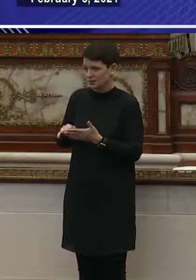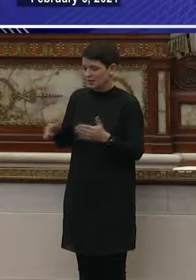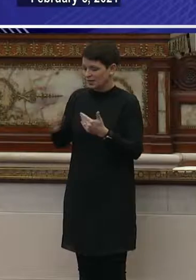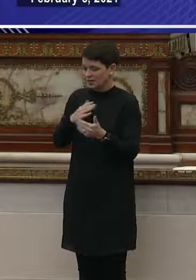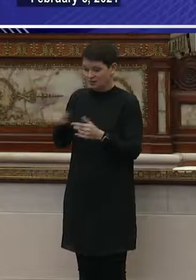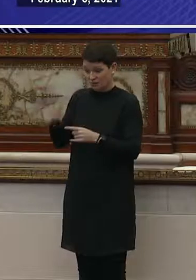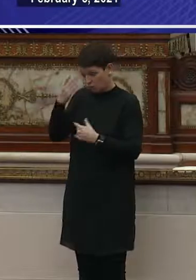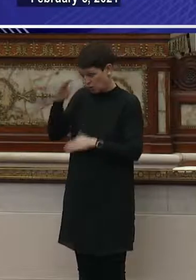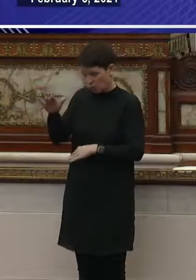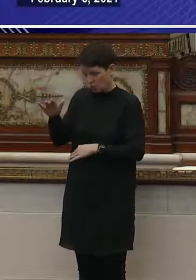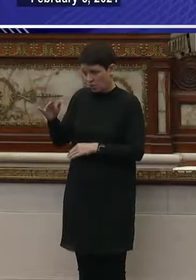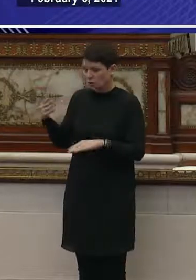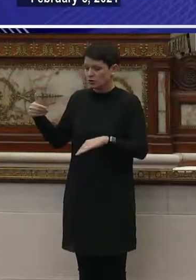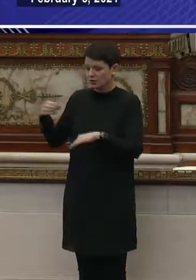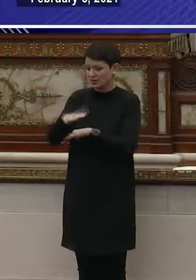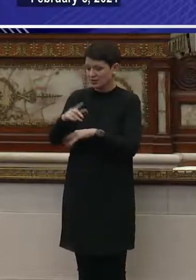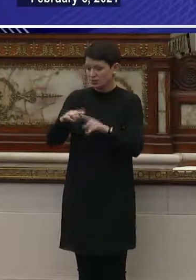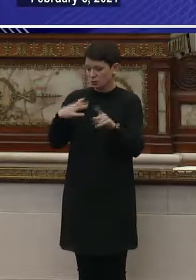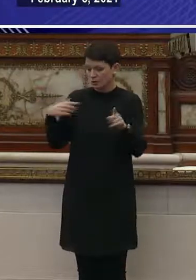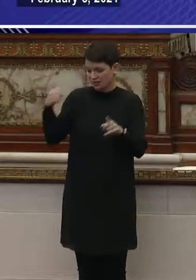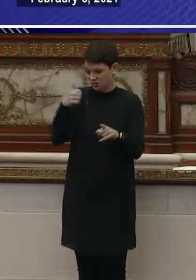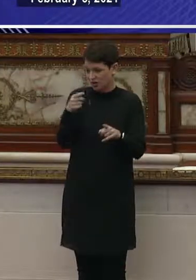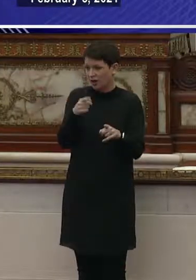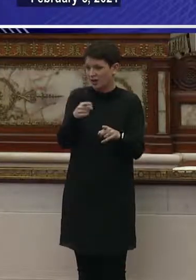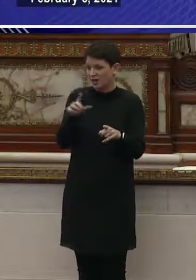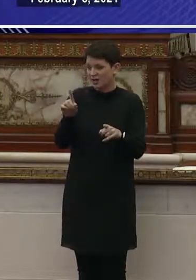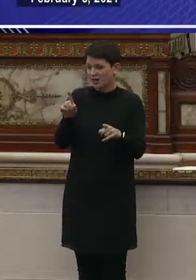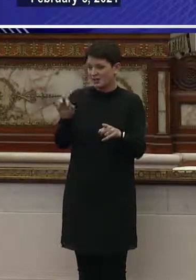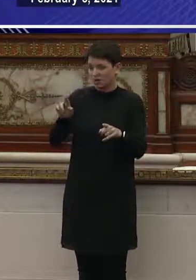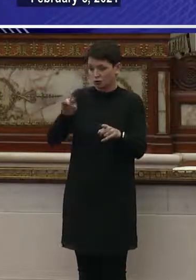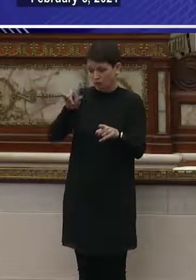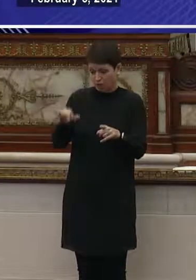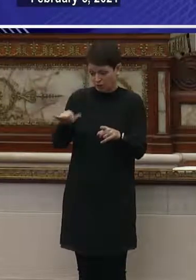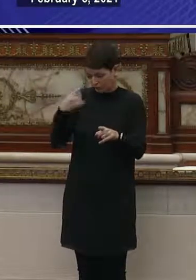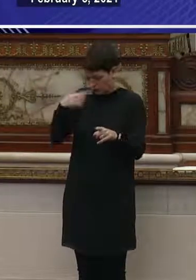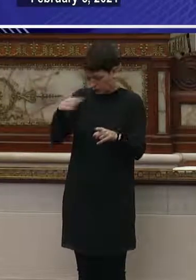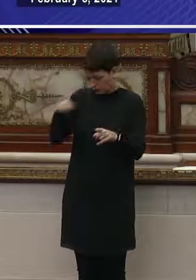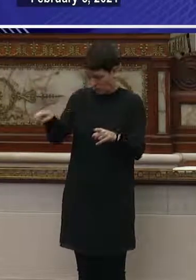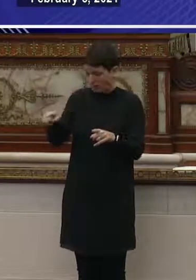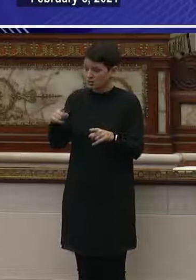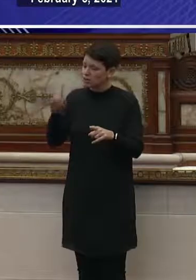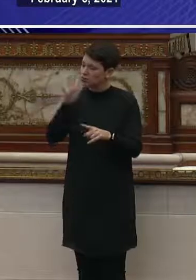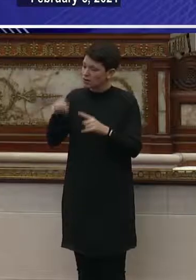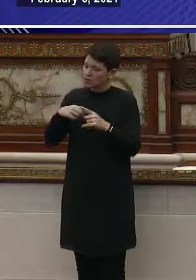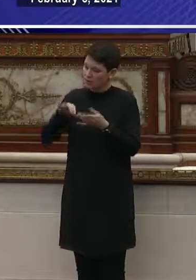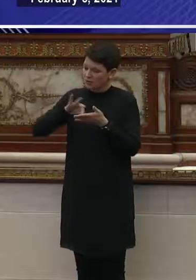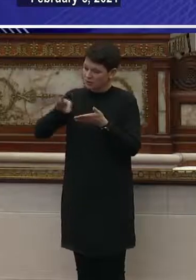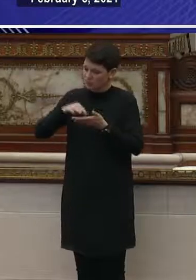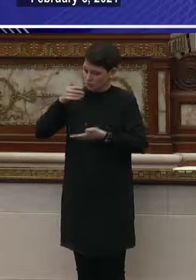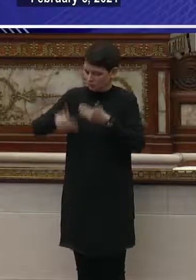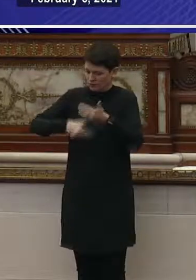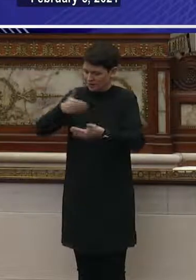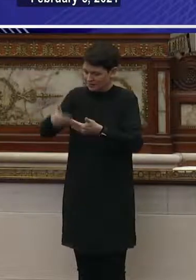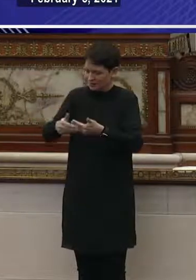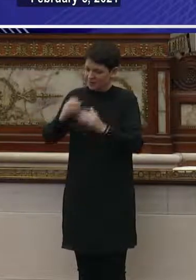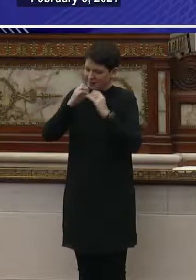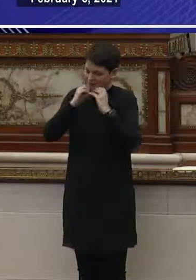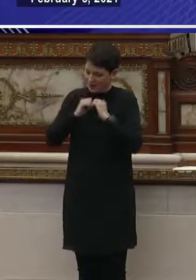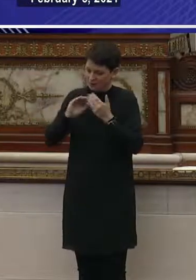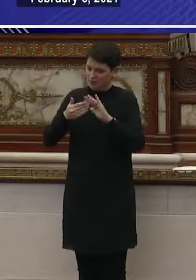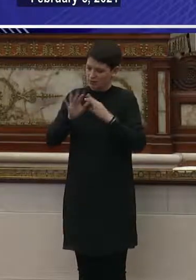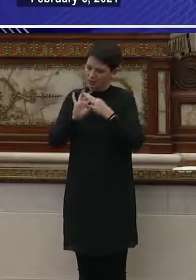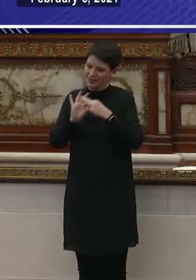if you don't know, you can forward this to the chair, Dr. Farley. You talk about that scoring process, valuing